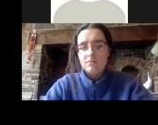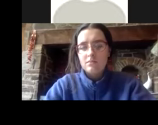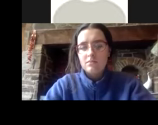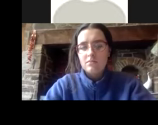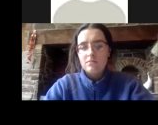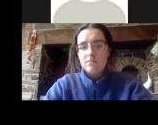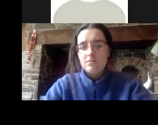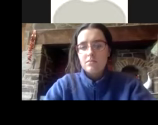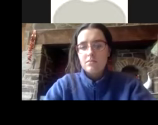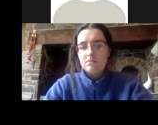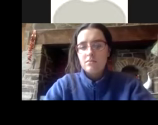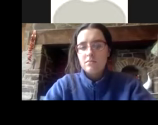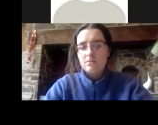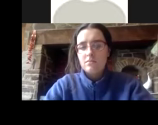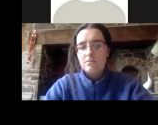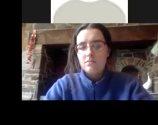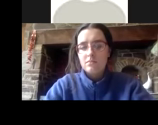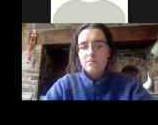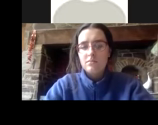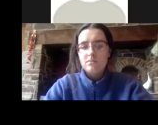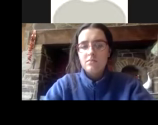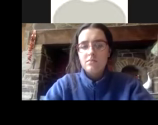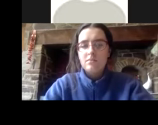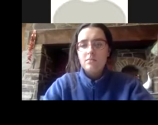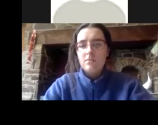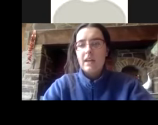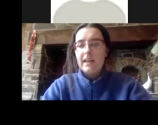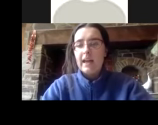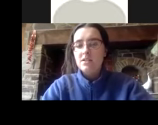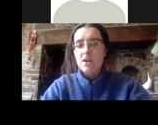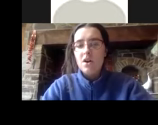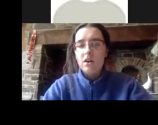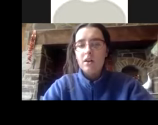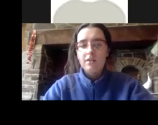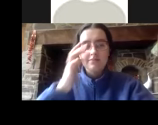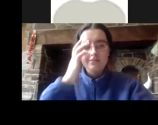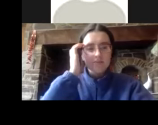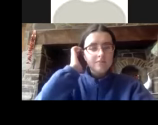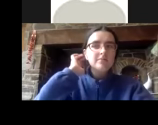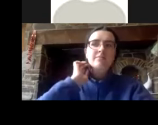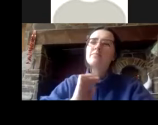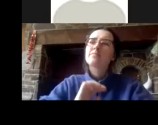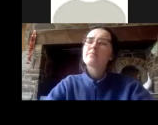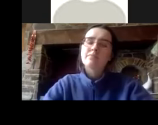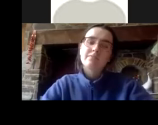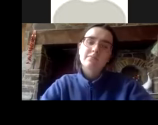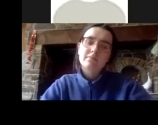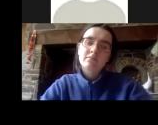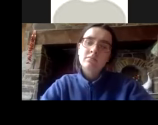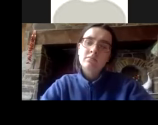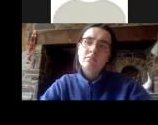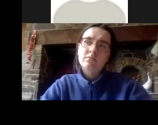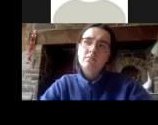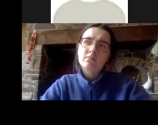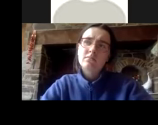published a paper called The 5 Clocks back in the 1960s, and that still tends to be used as one of the points of